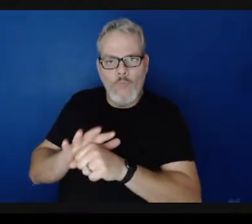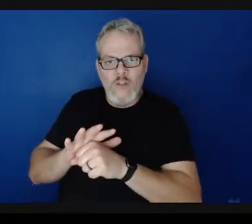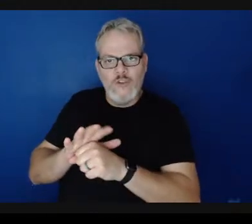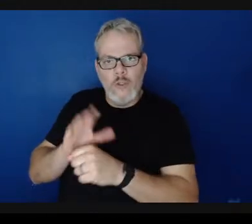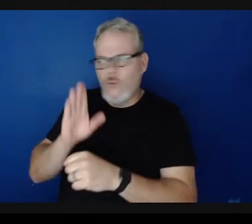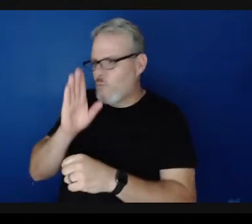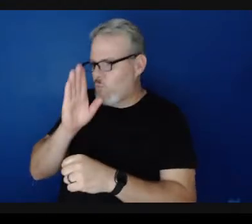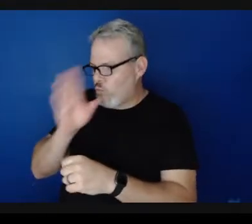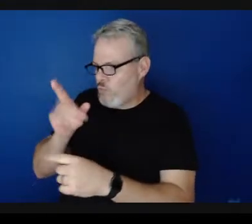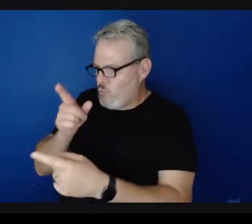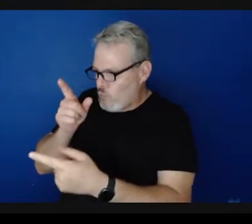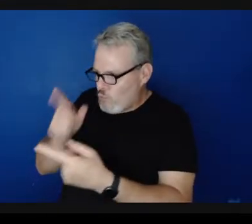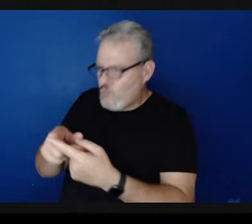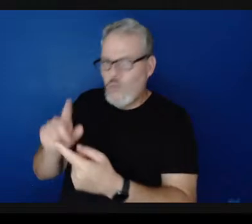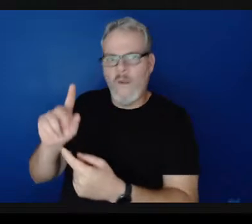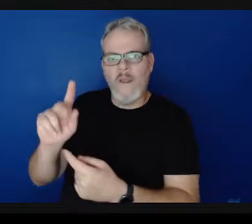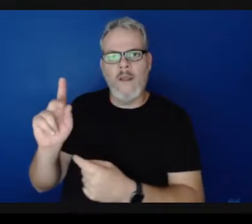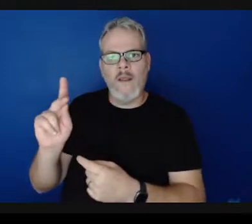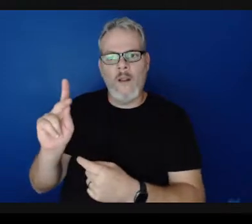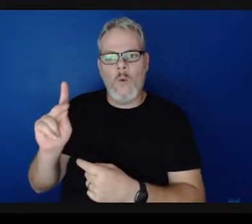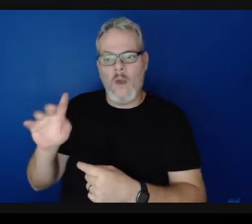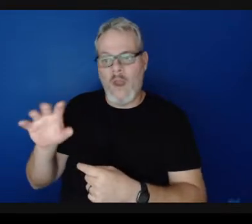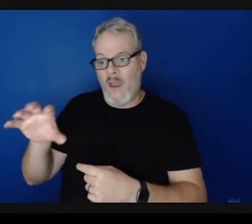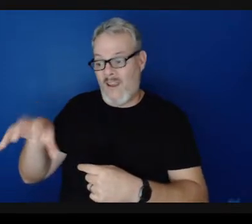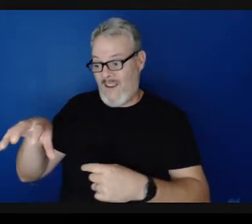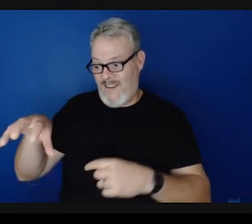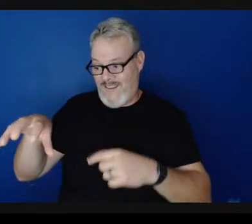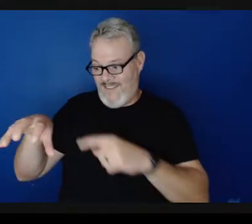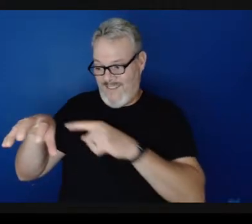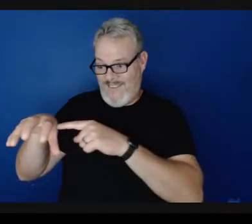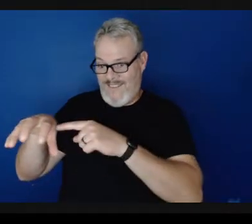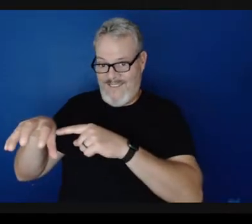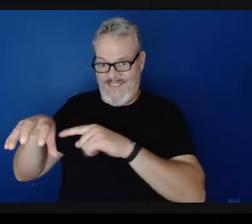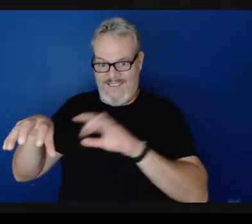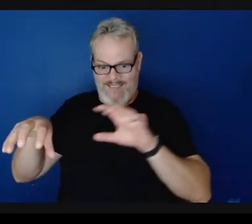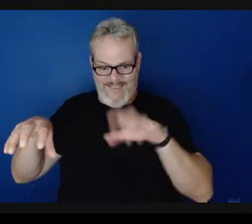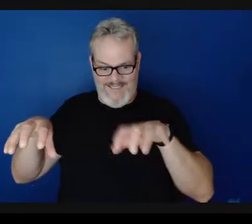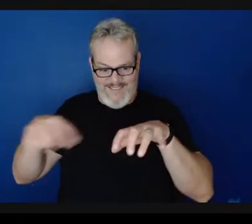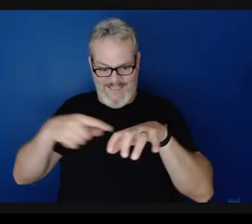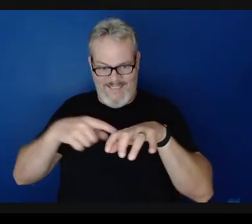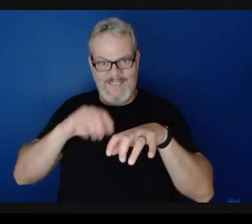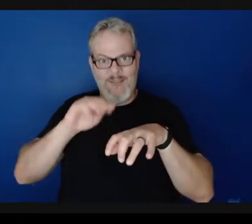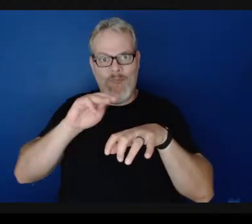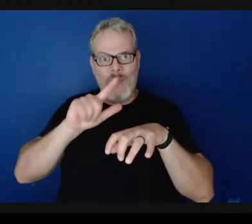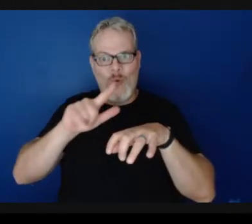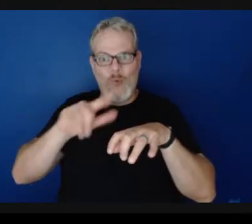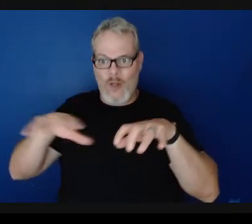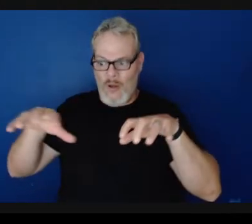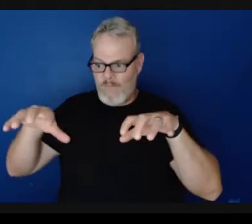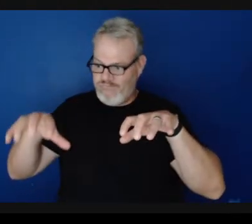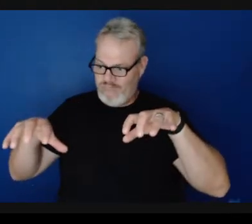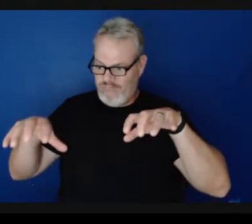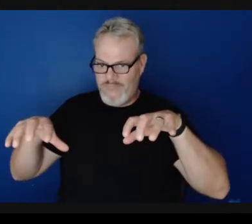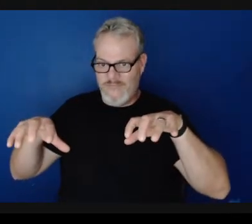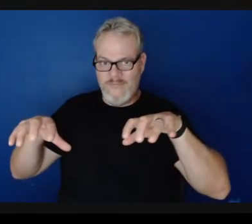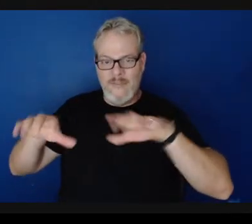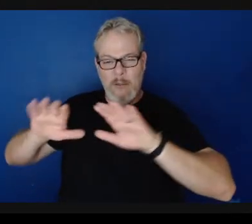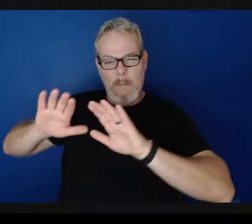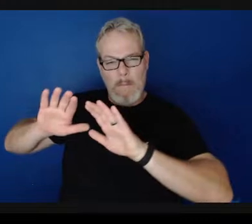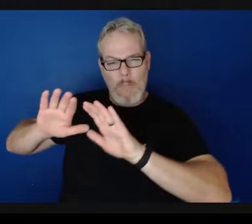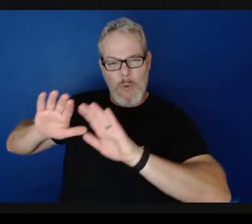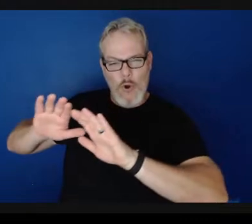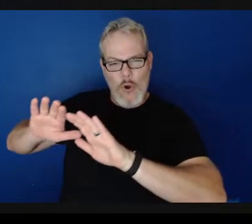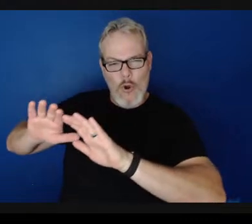so Kilauea, there is that summit chamber and that deeper sill, actually is concentrating this